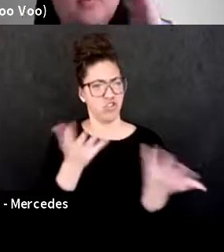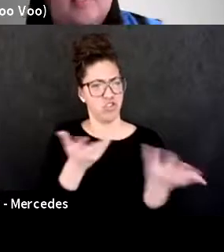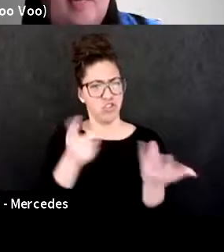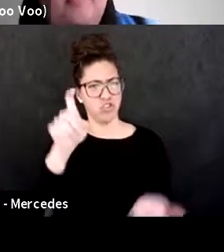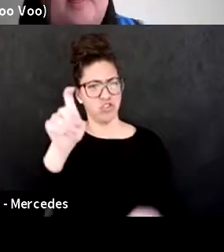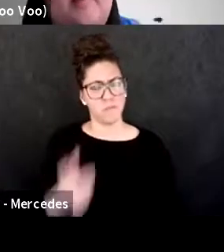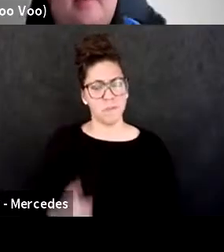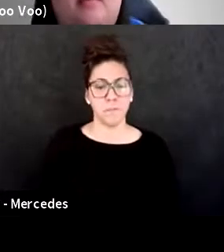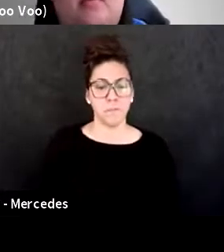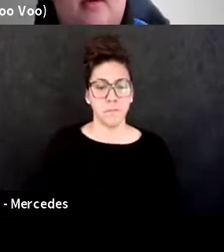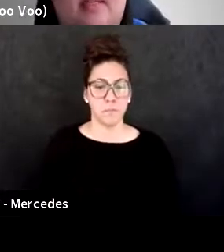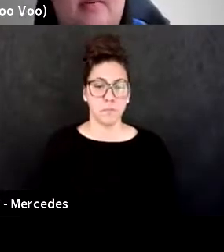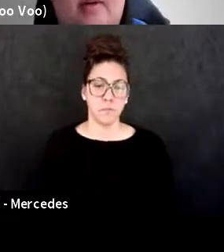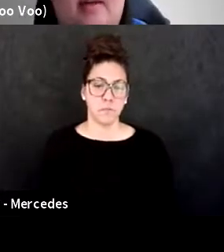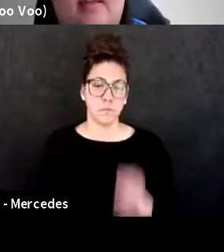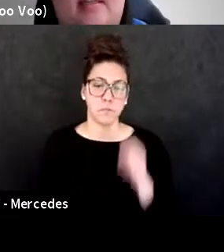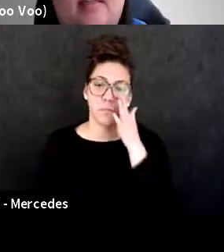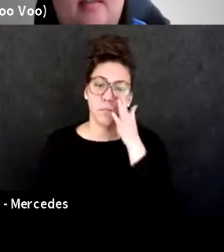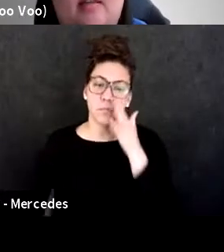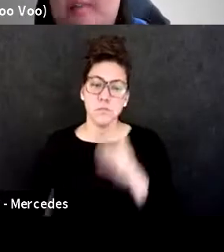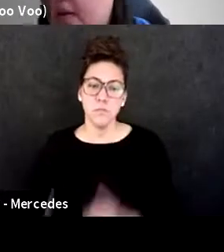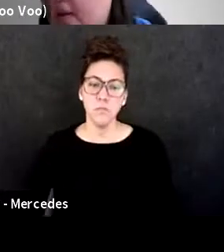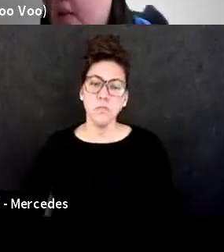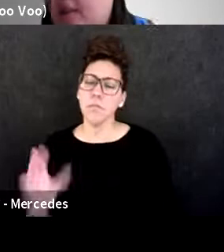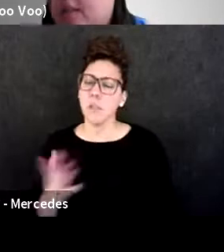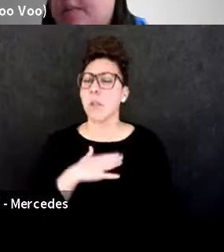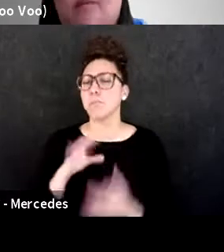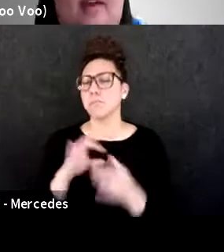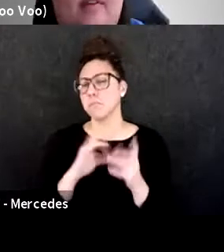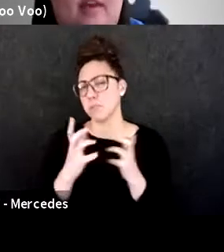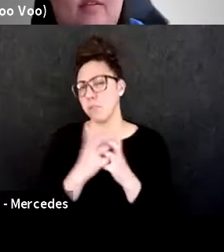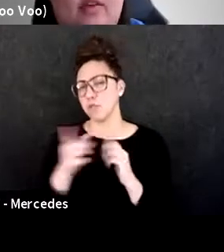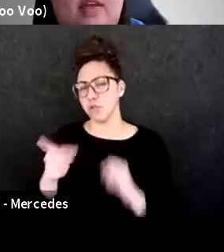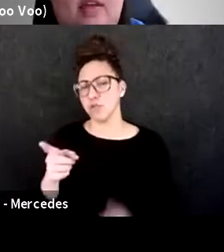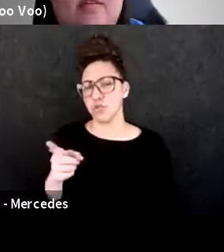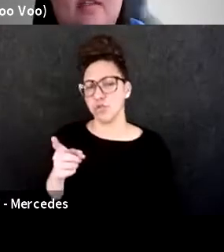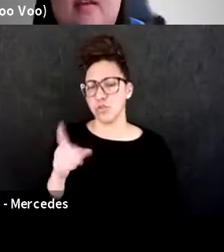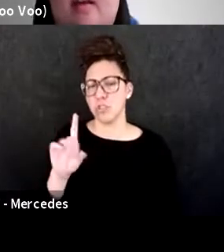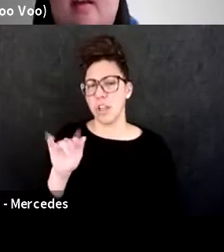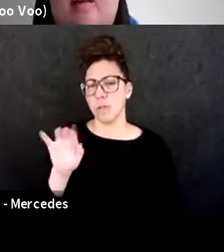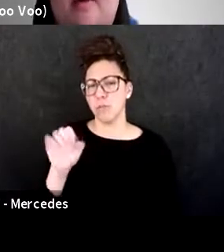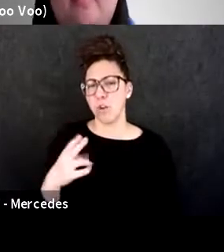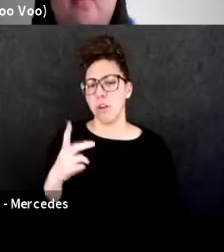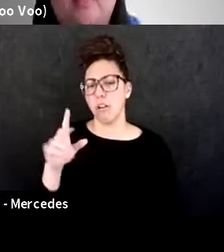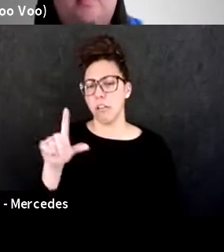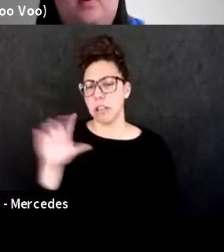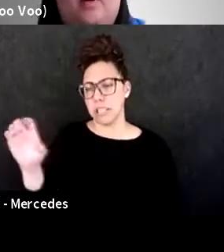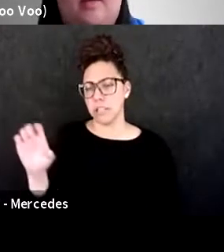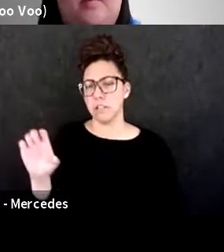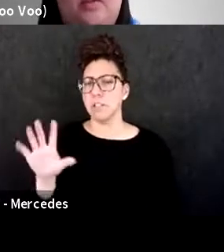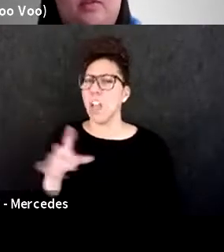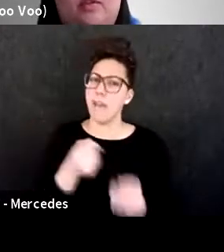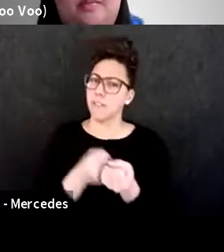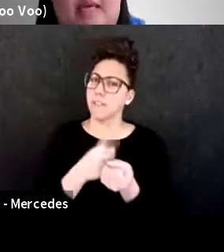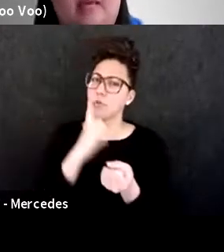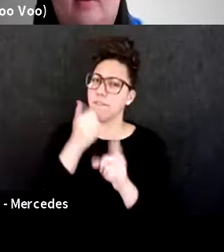So this kind of piggybacks on what Deborah and Lee talked about in terms of advocating for ourselves. And of course, this is more kind of